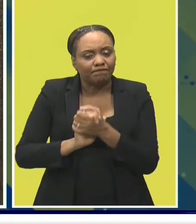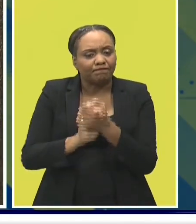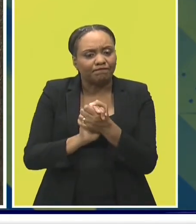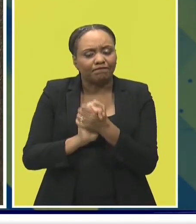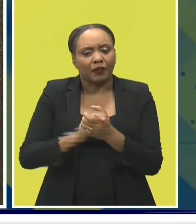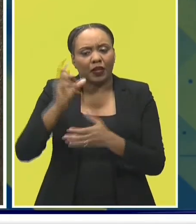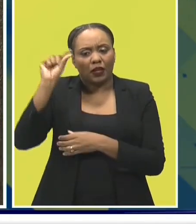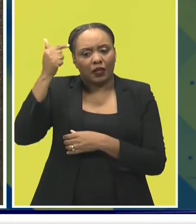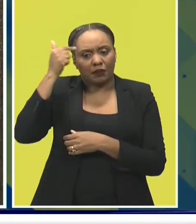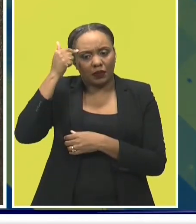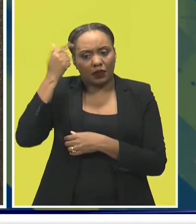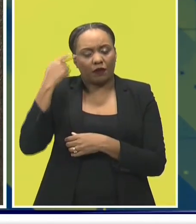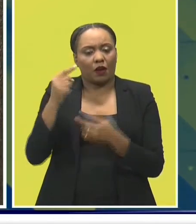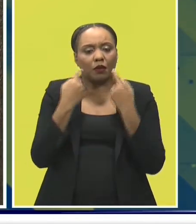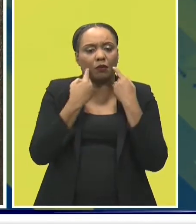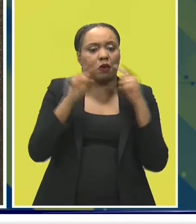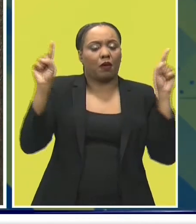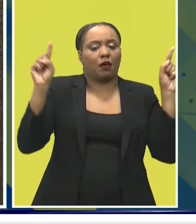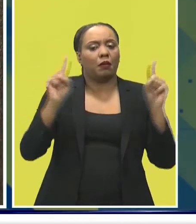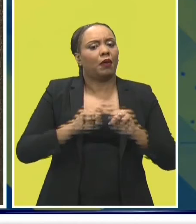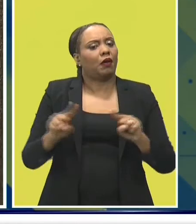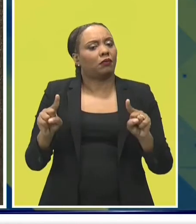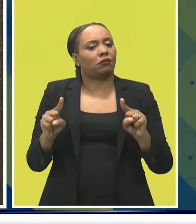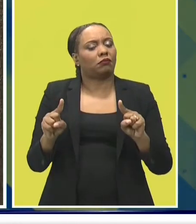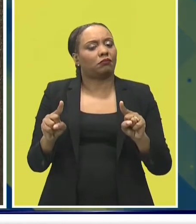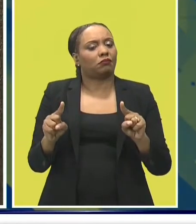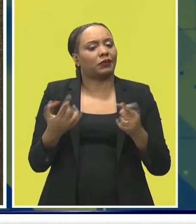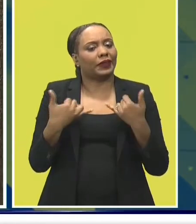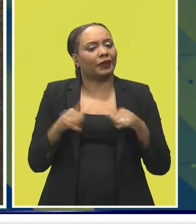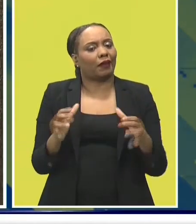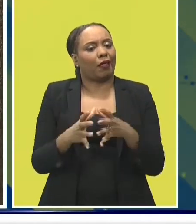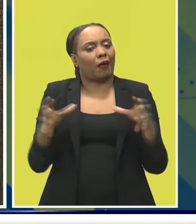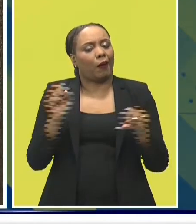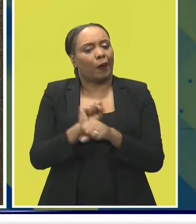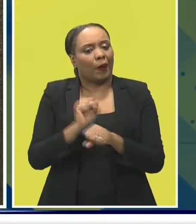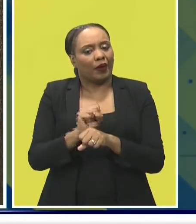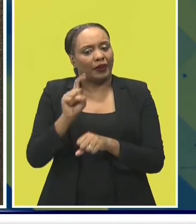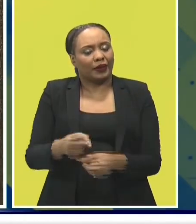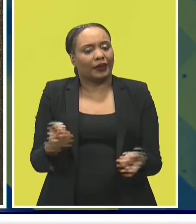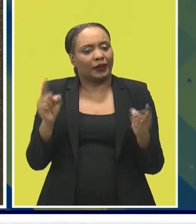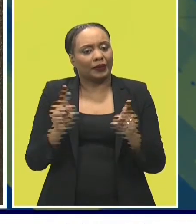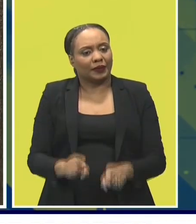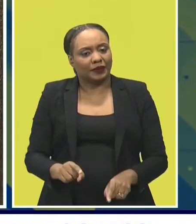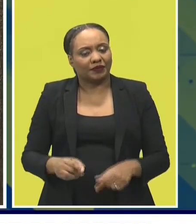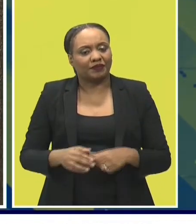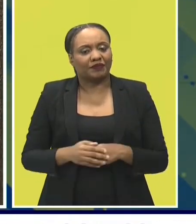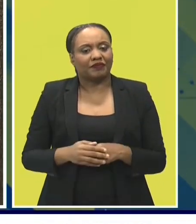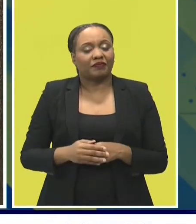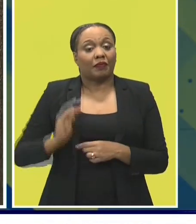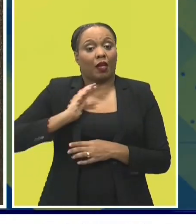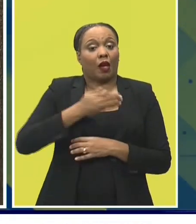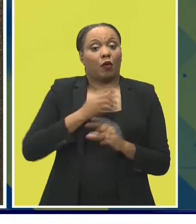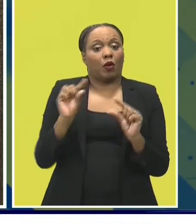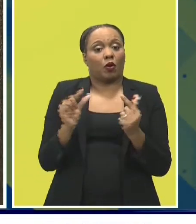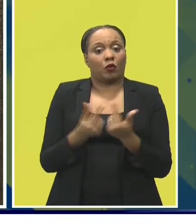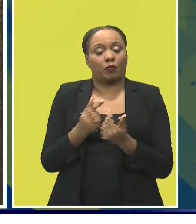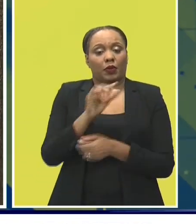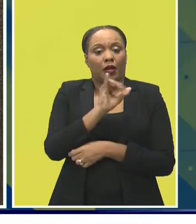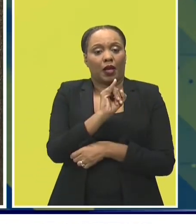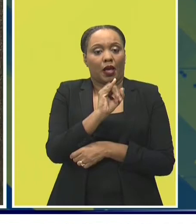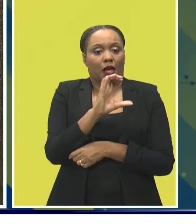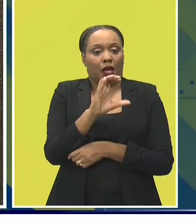thus far, but there is still much work to be done. ICAP, through its membership of the Barbados Private